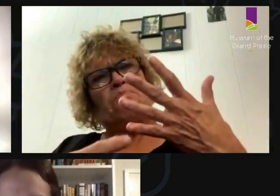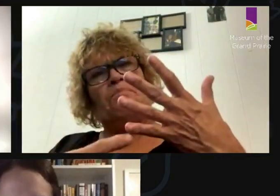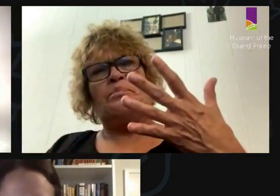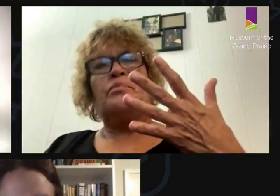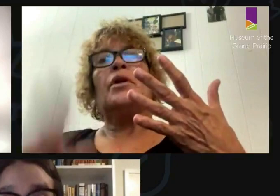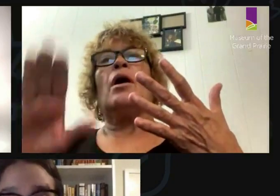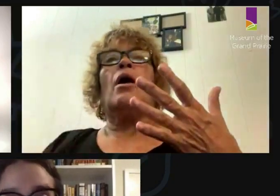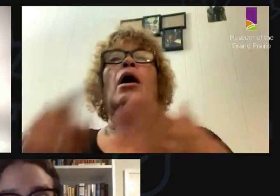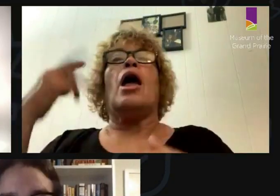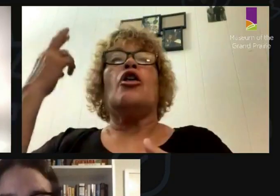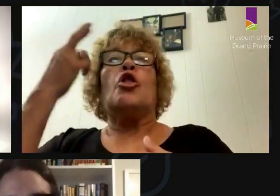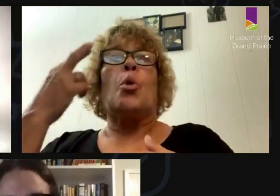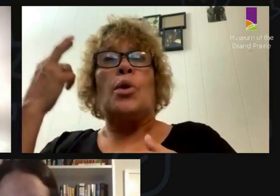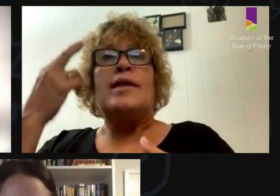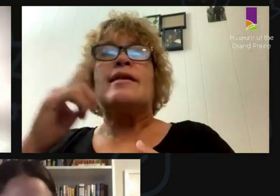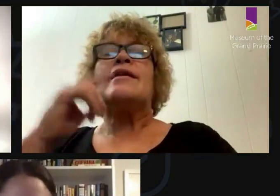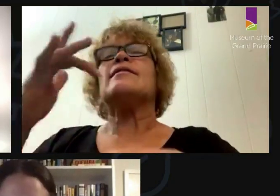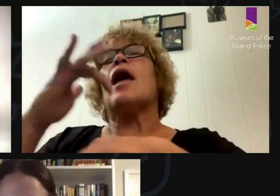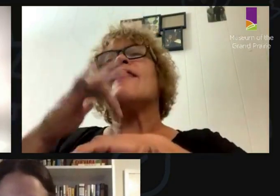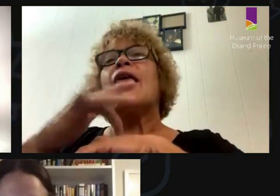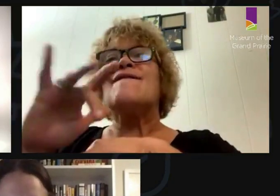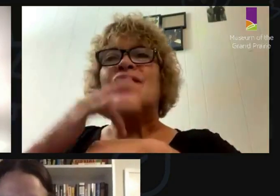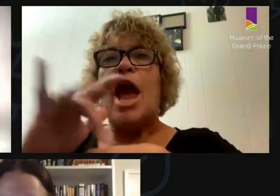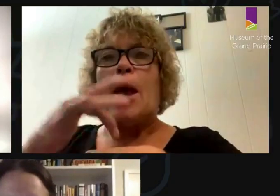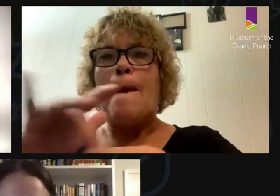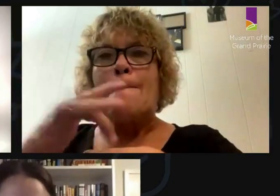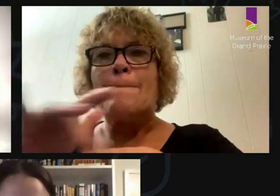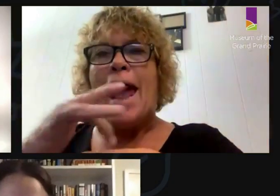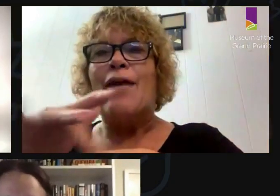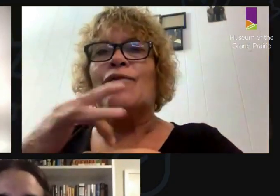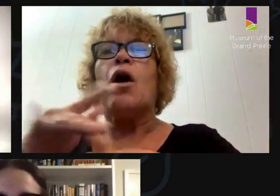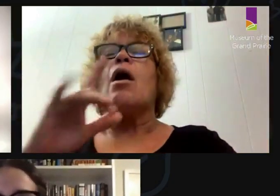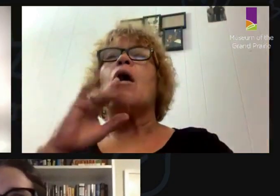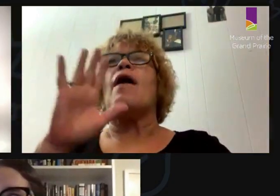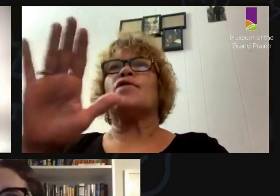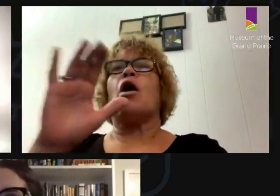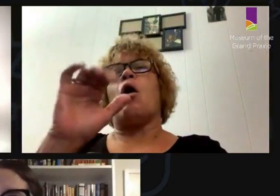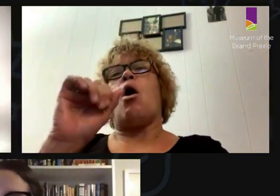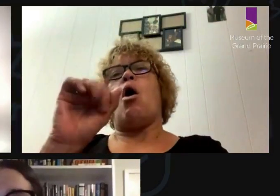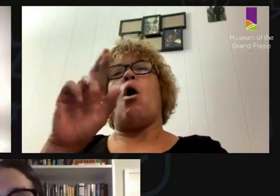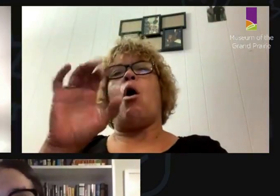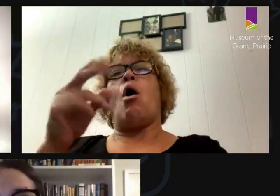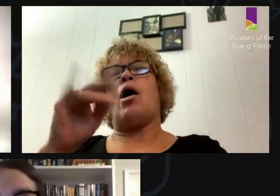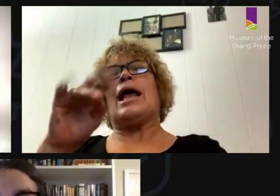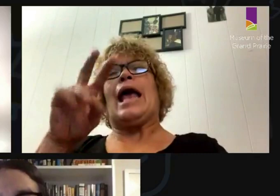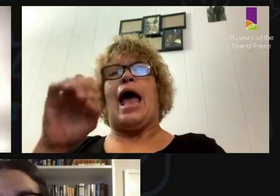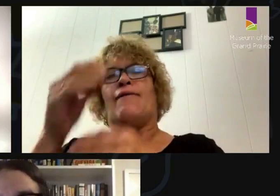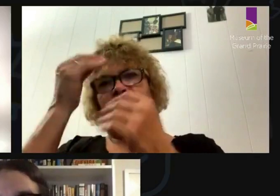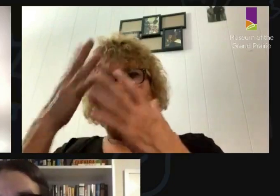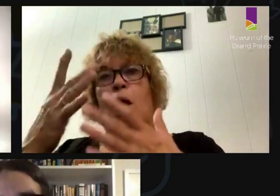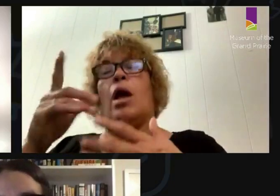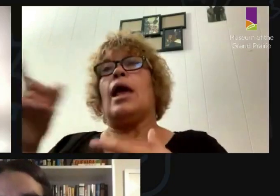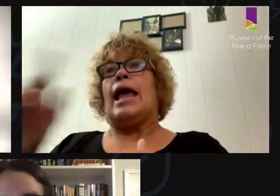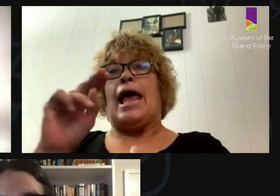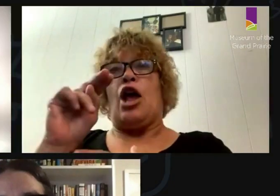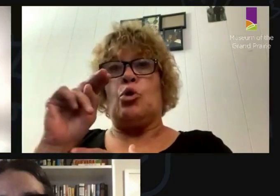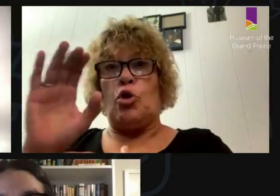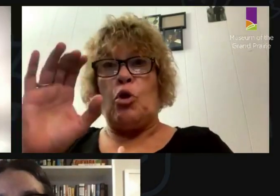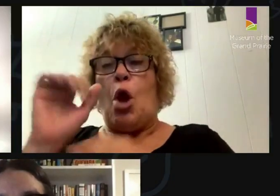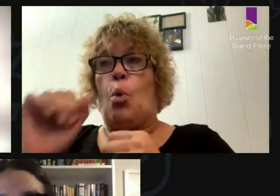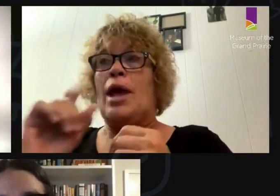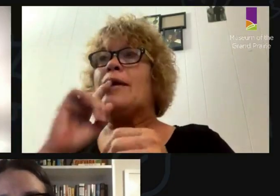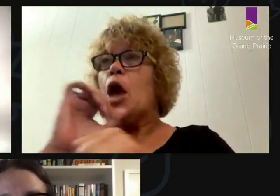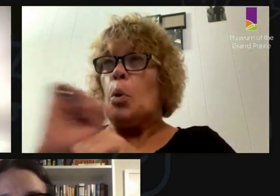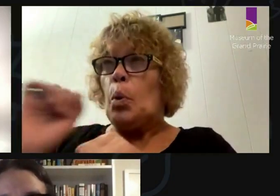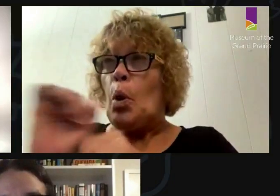is the availability of the, this archival material. And so for North Carolina, we are able to collaborate with